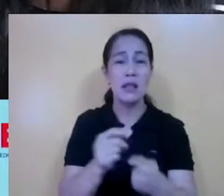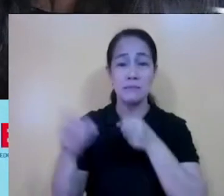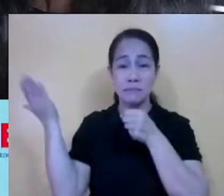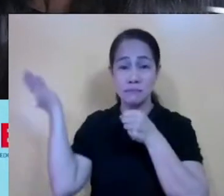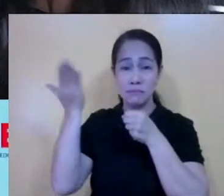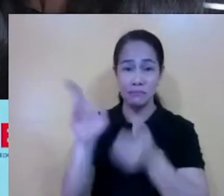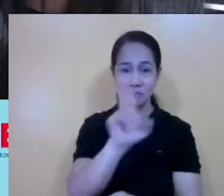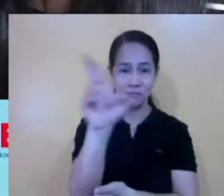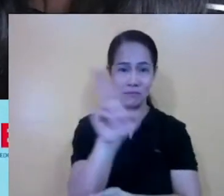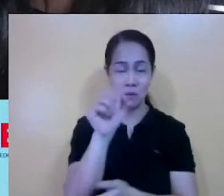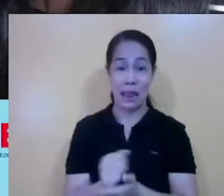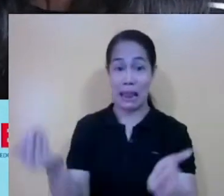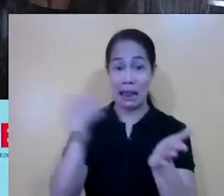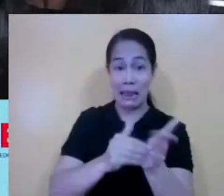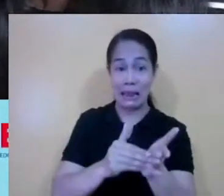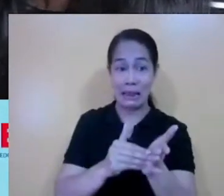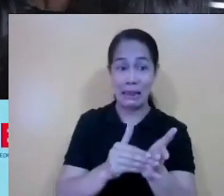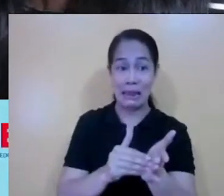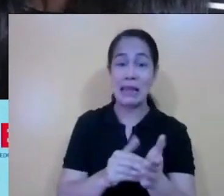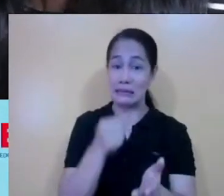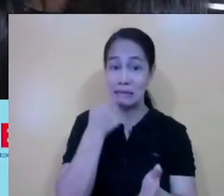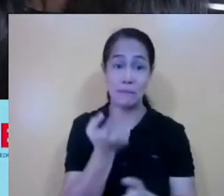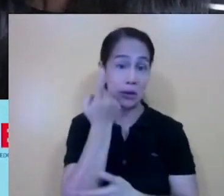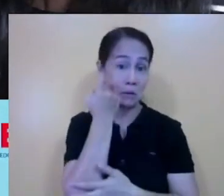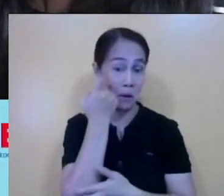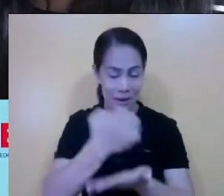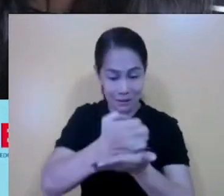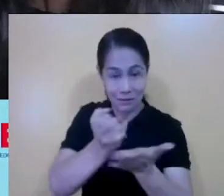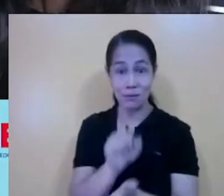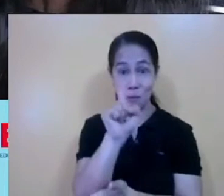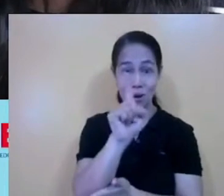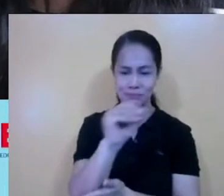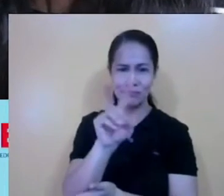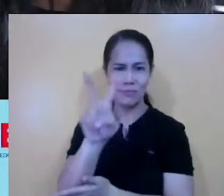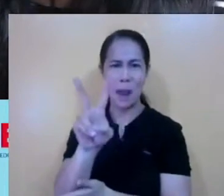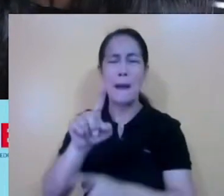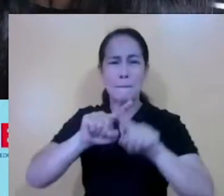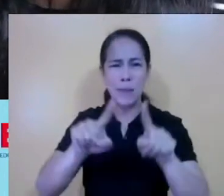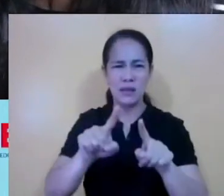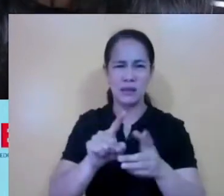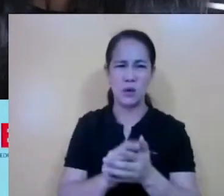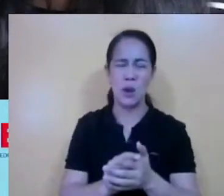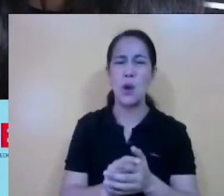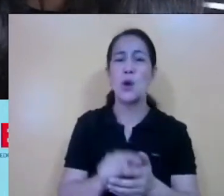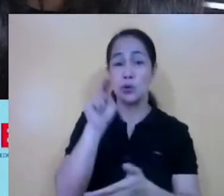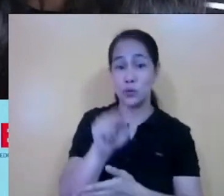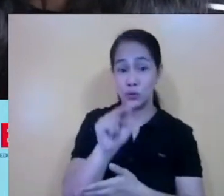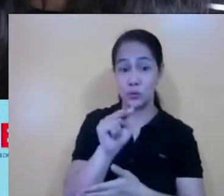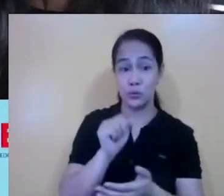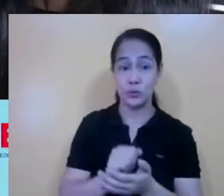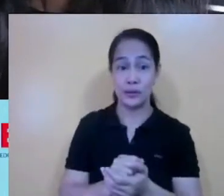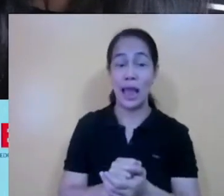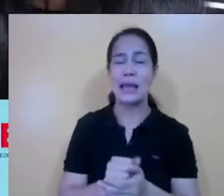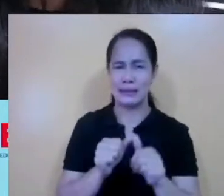have reiterated this in episode 1 and 2, but we still feel the need to keep on reiterating